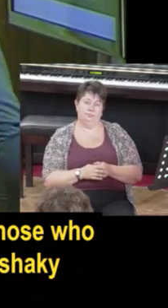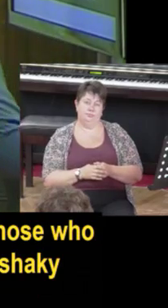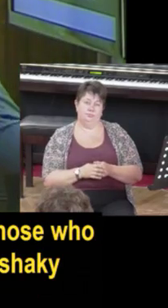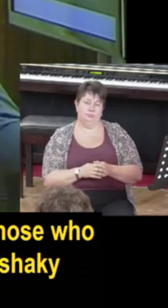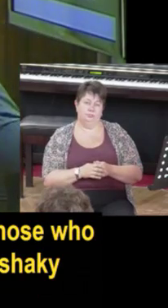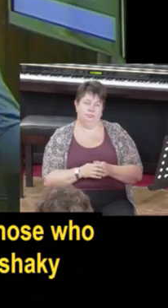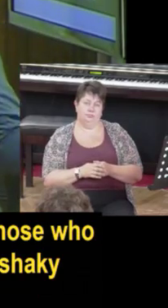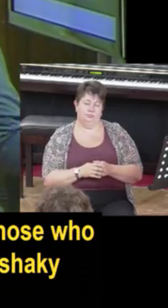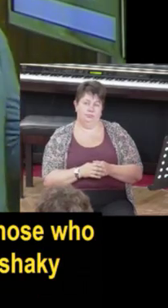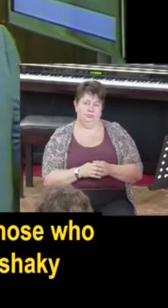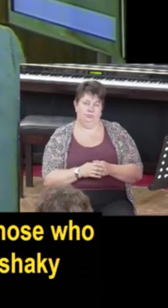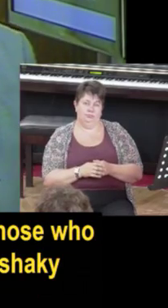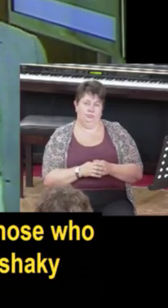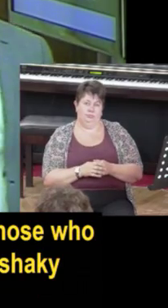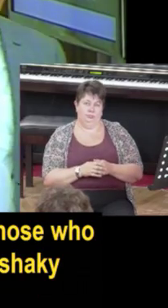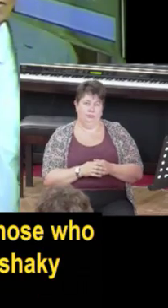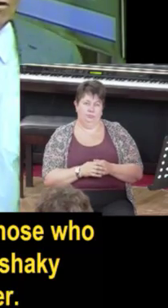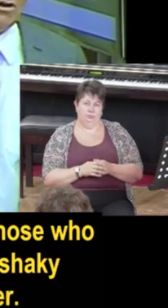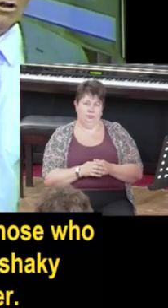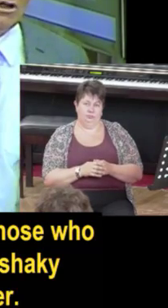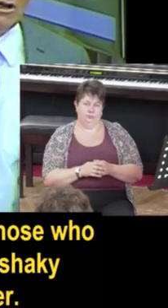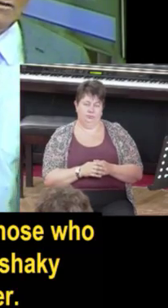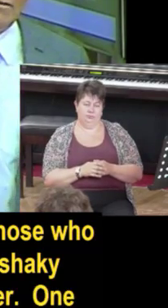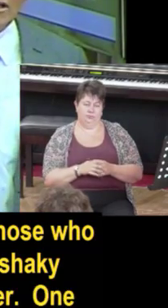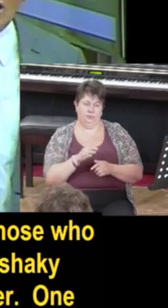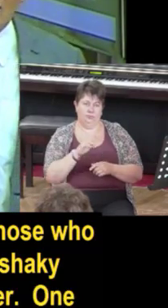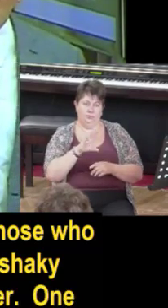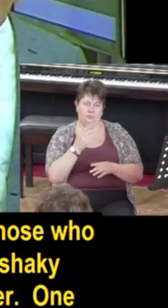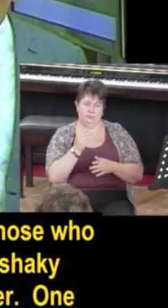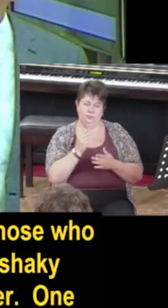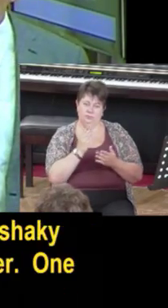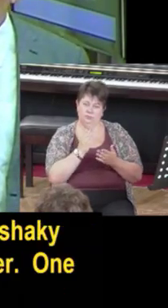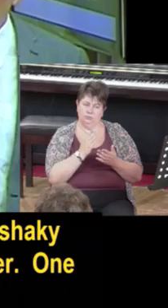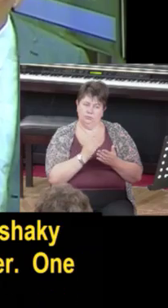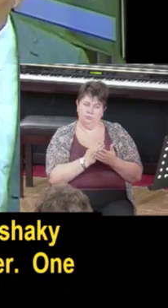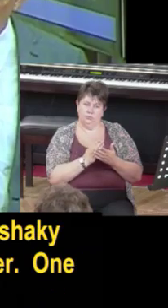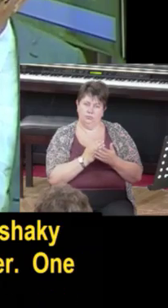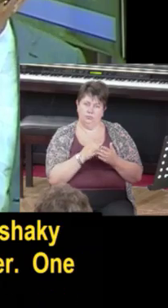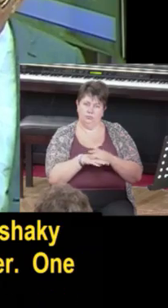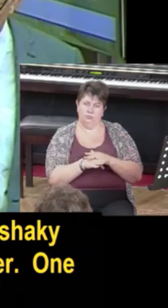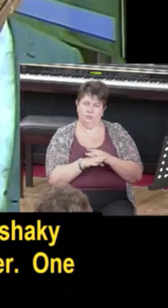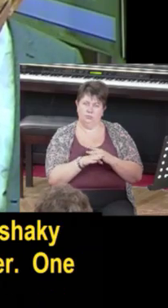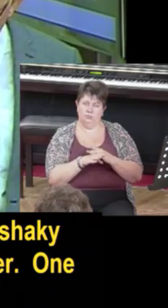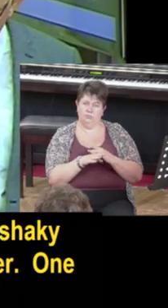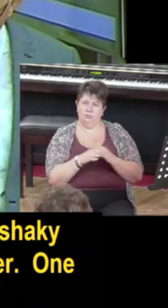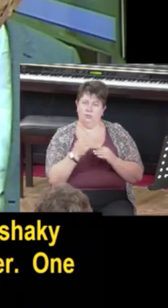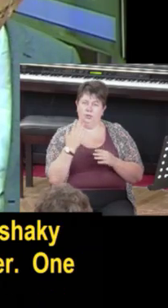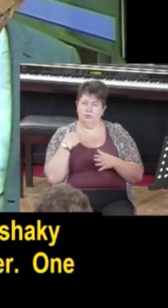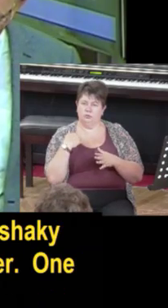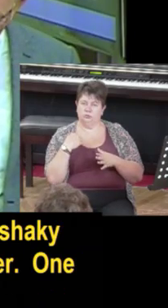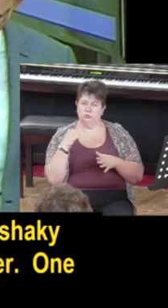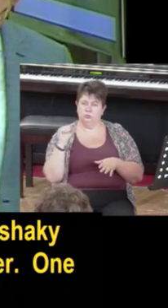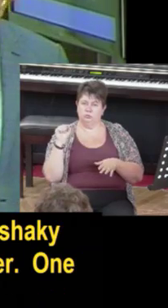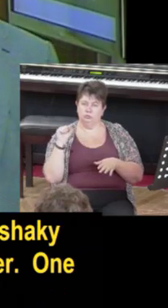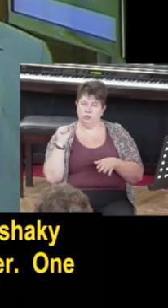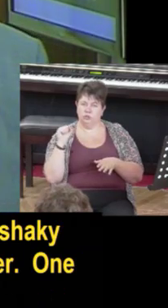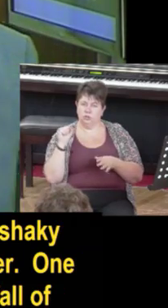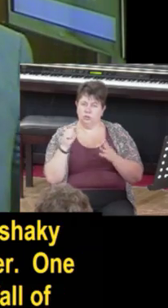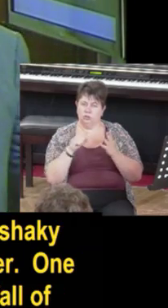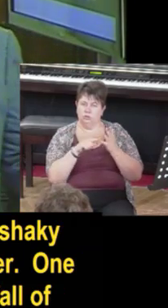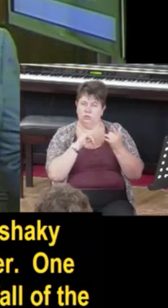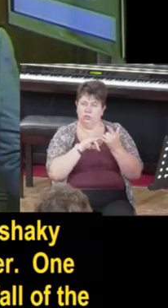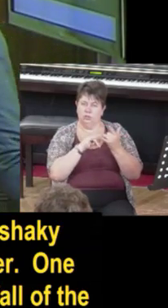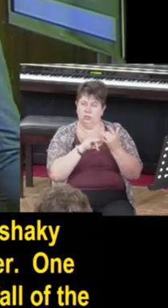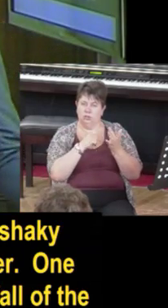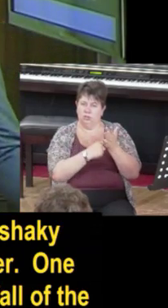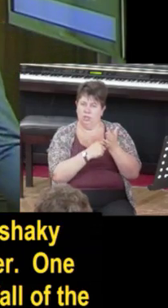One of the great reasons, I believe, for the downfall, for example, of the USSR, the former United Soviet